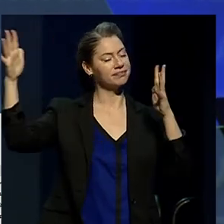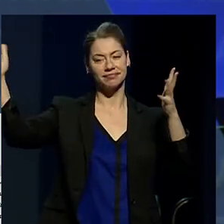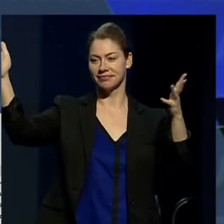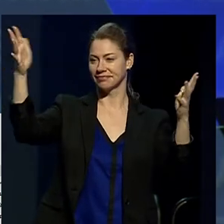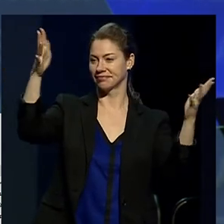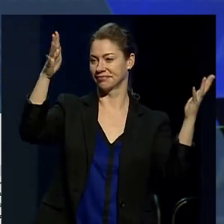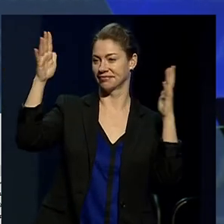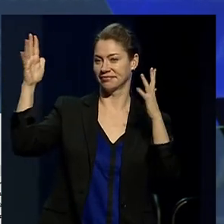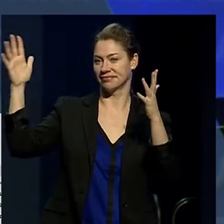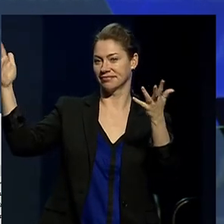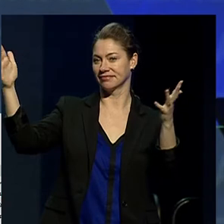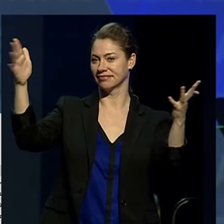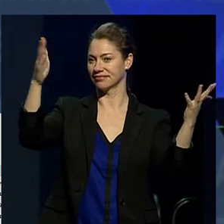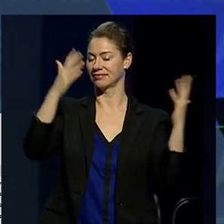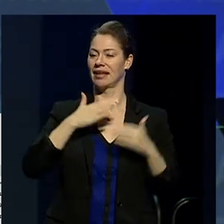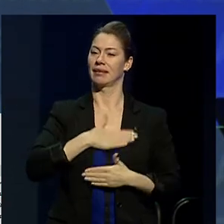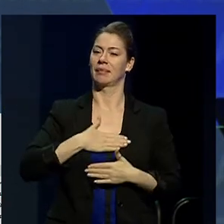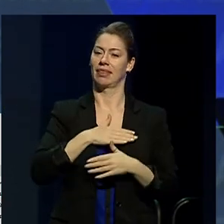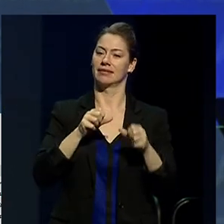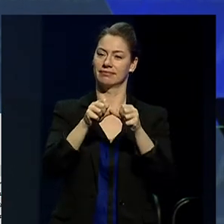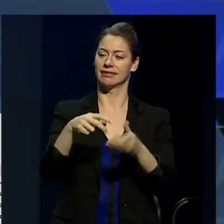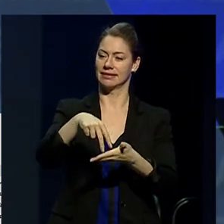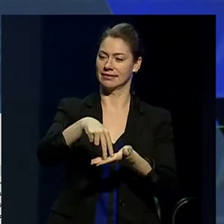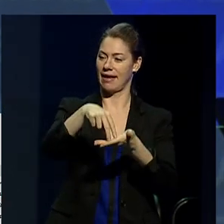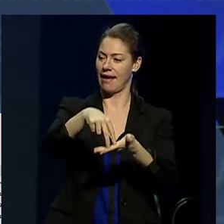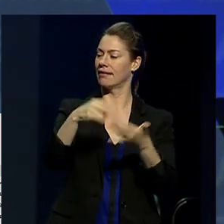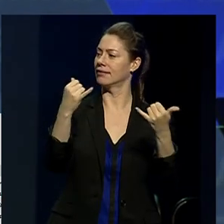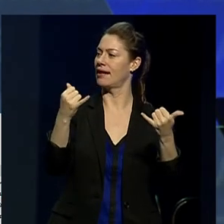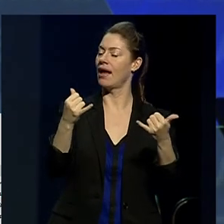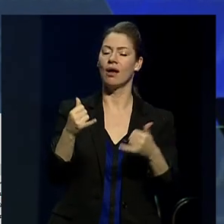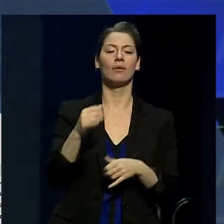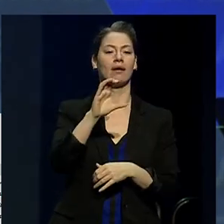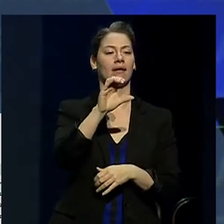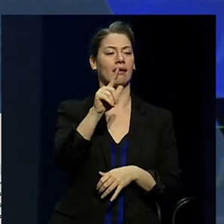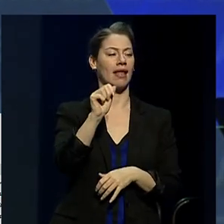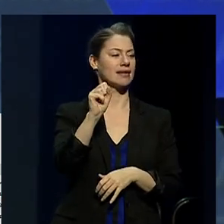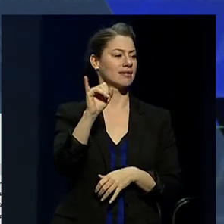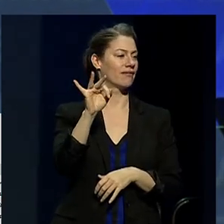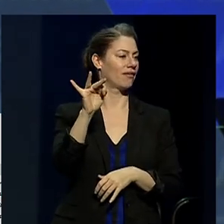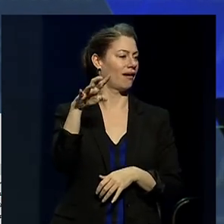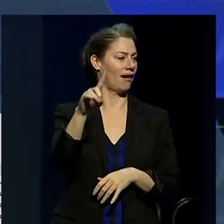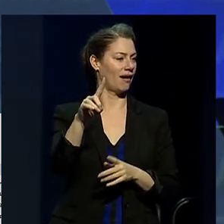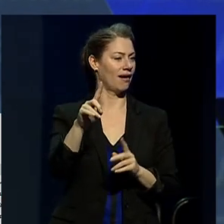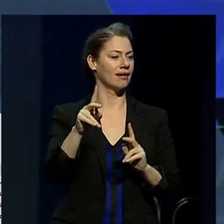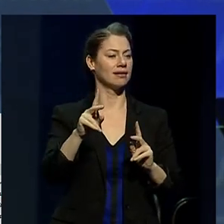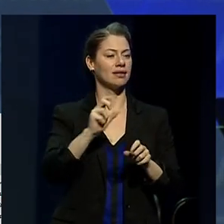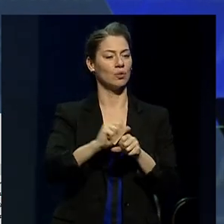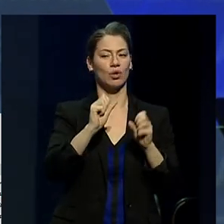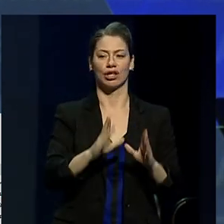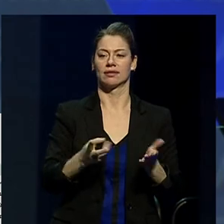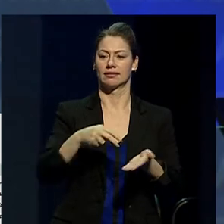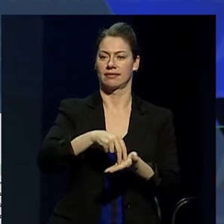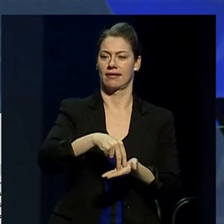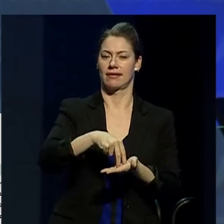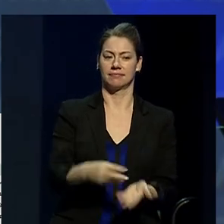And let's stay standing and let's have the classified stand and be recognized also.